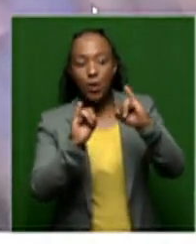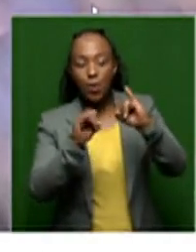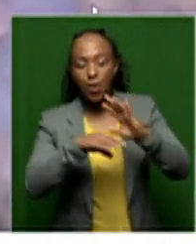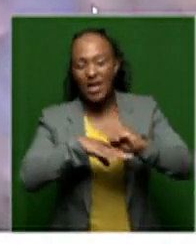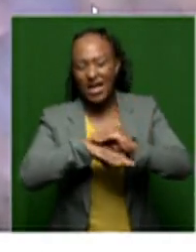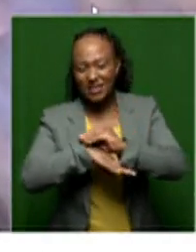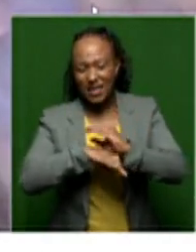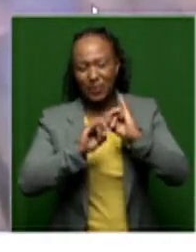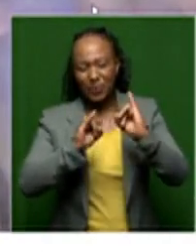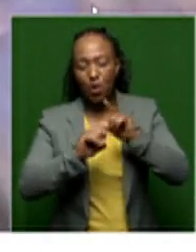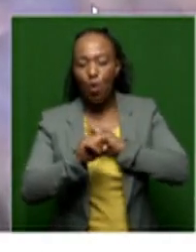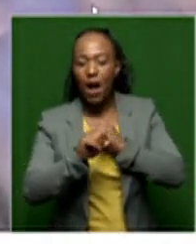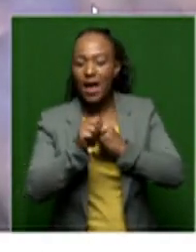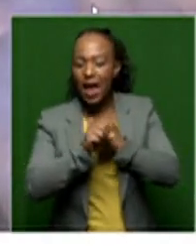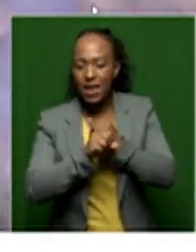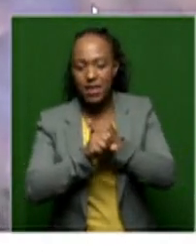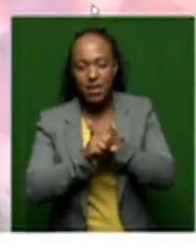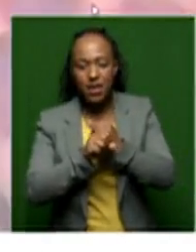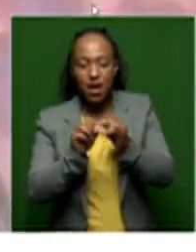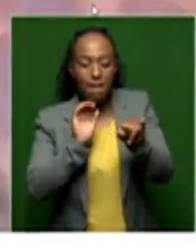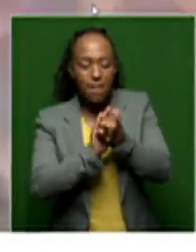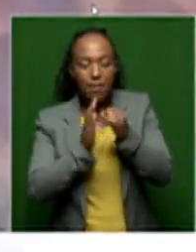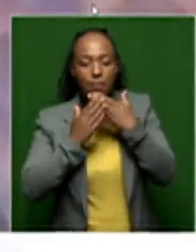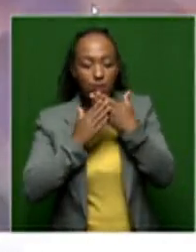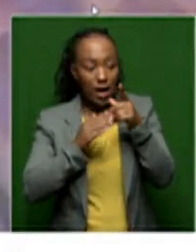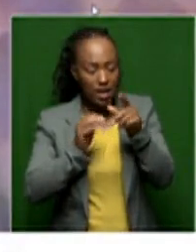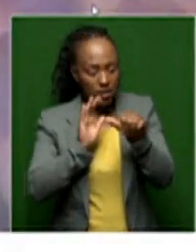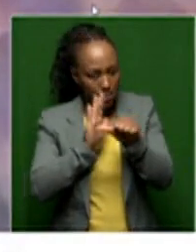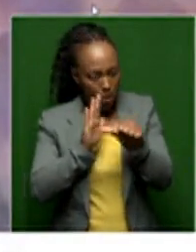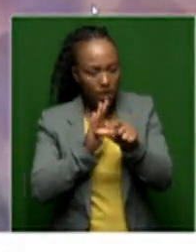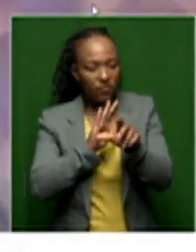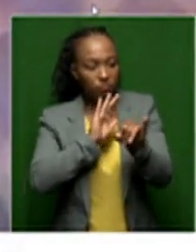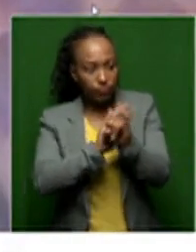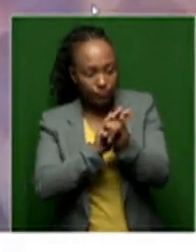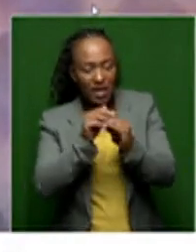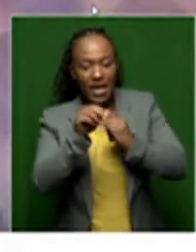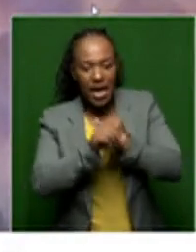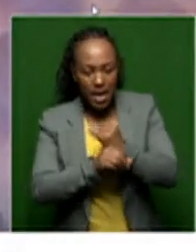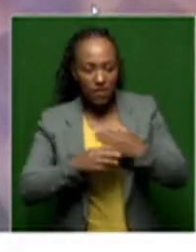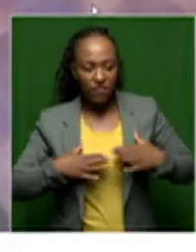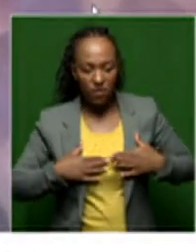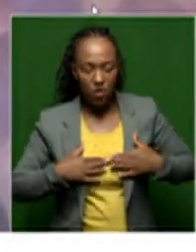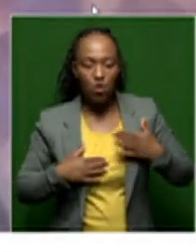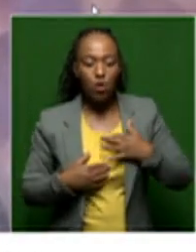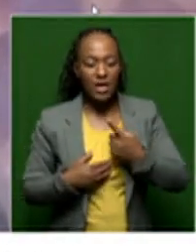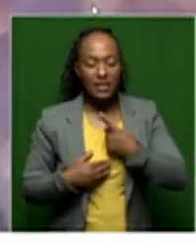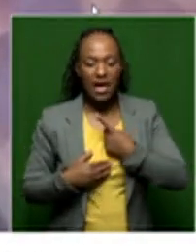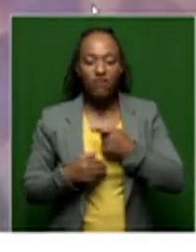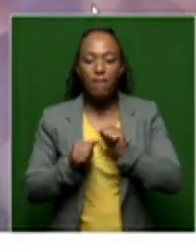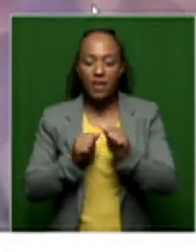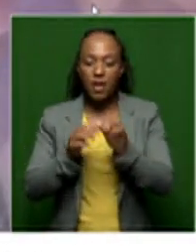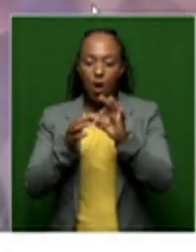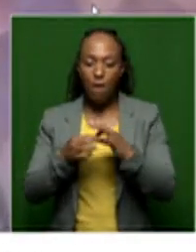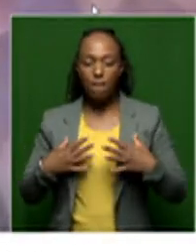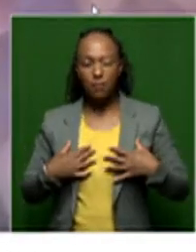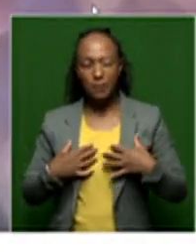to play. So unfortunately, that early detection is very key. So we would want people to do their self-breast examinations at